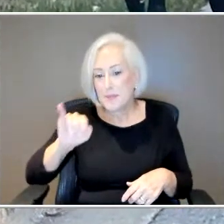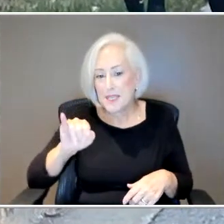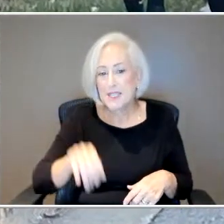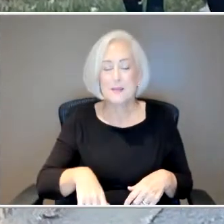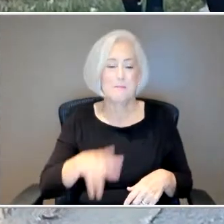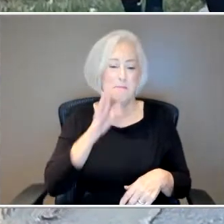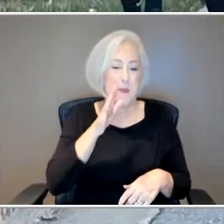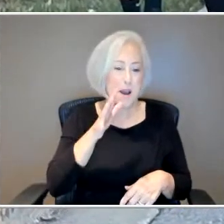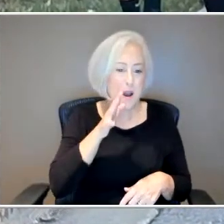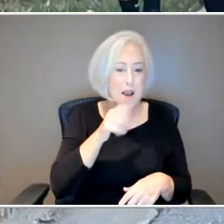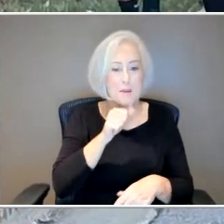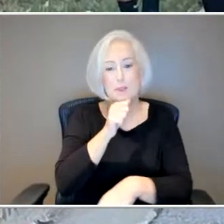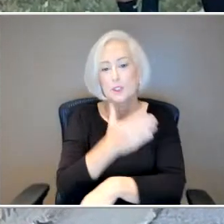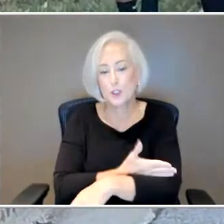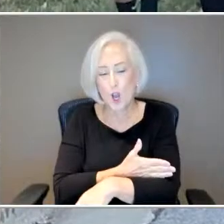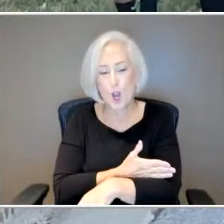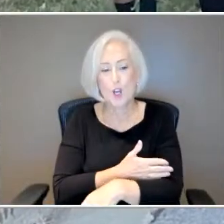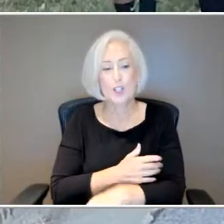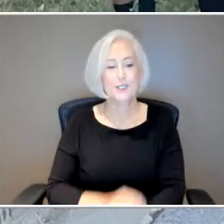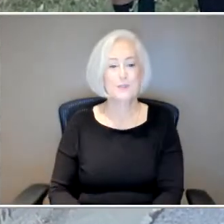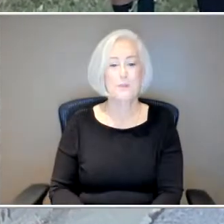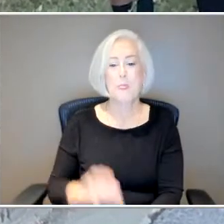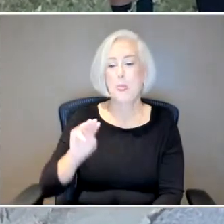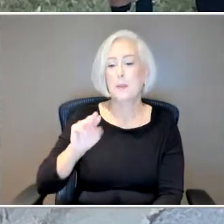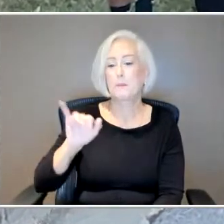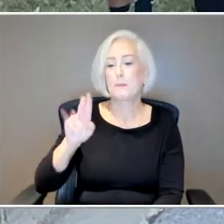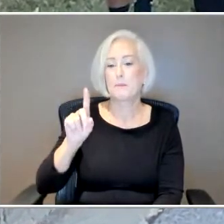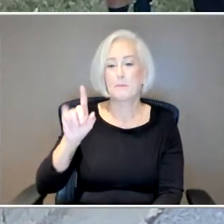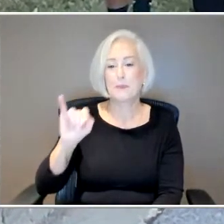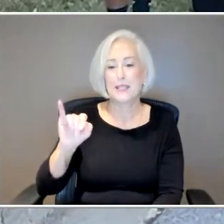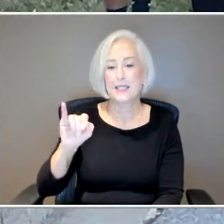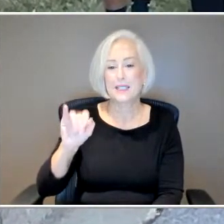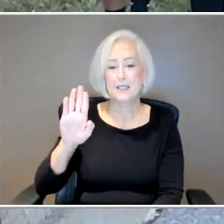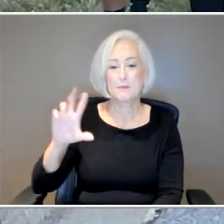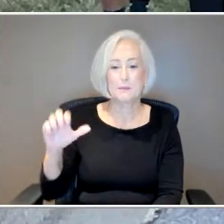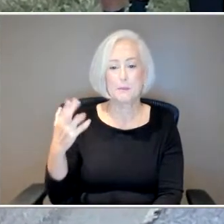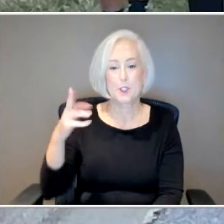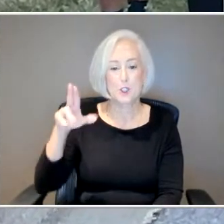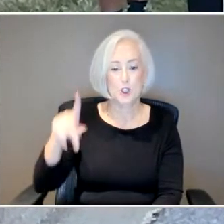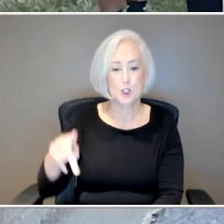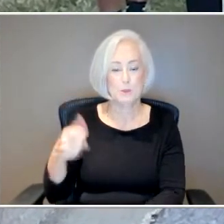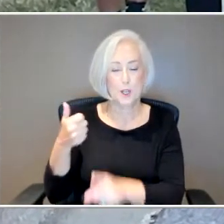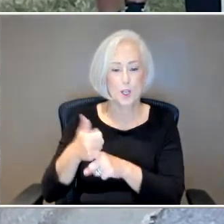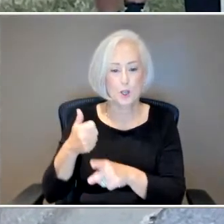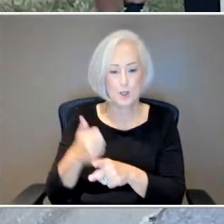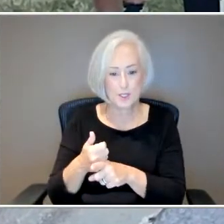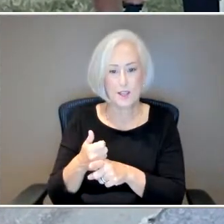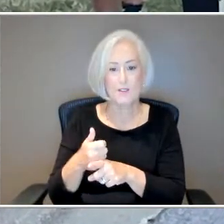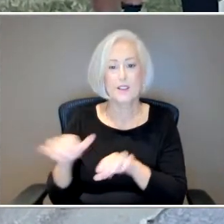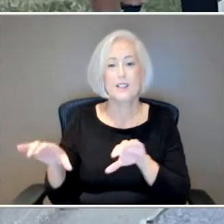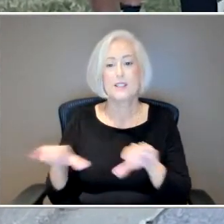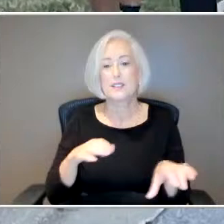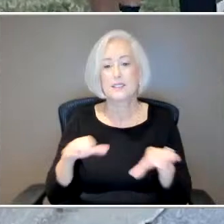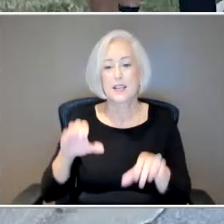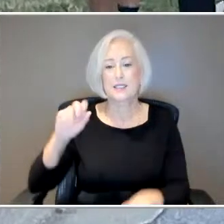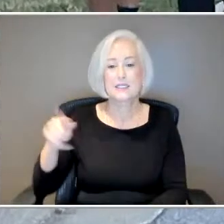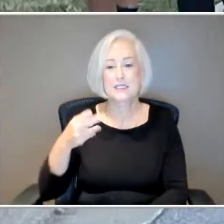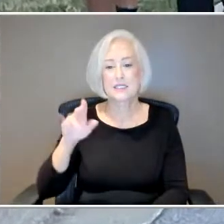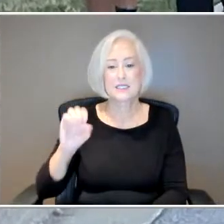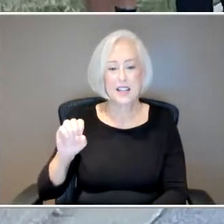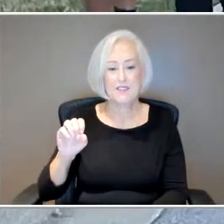that's at Mindy Bishop. She hosts the Stephanie Vest walk in Blue Springs every